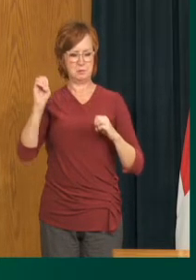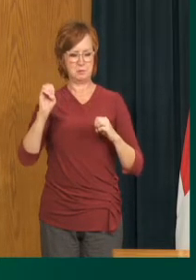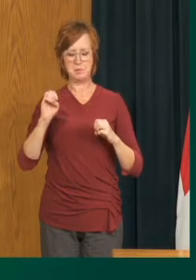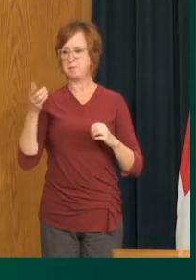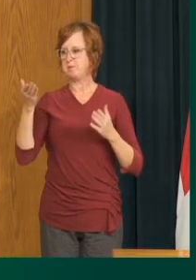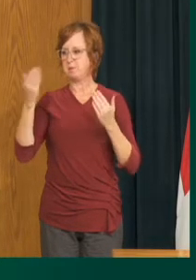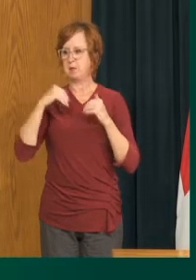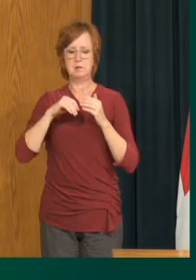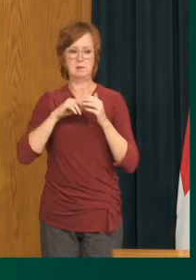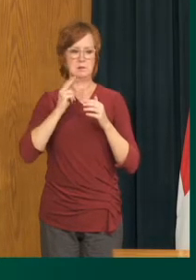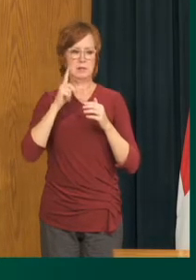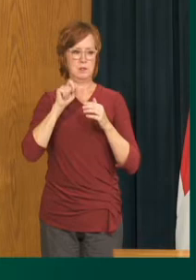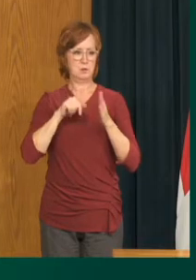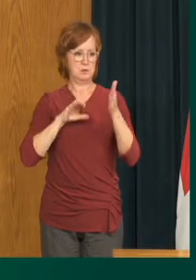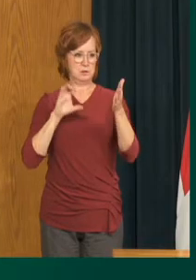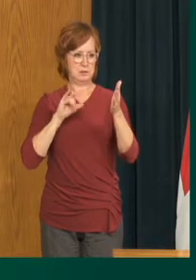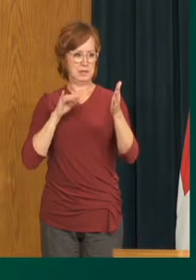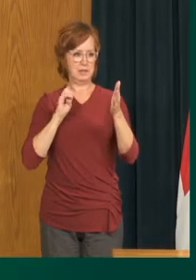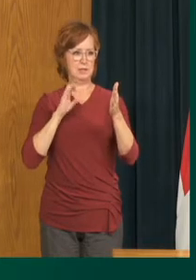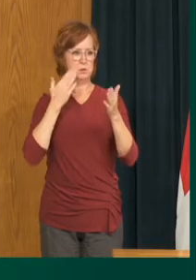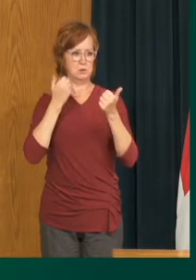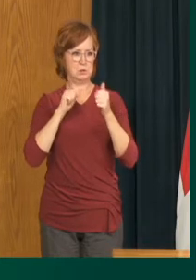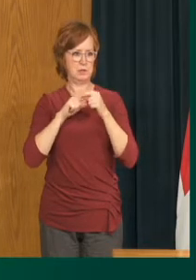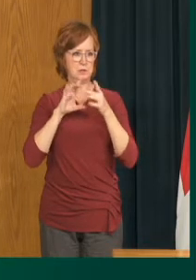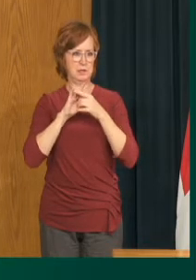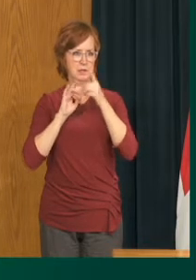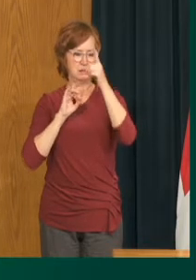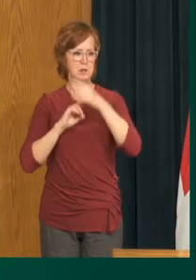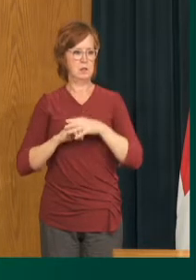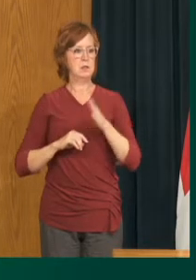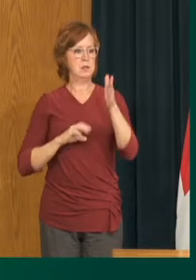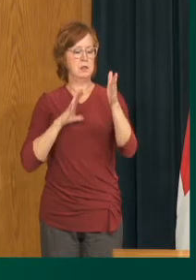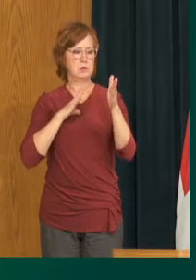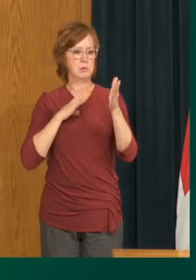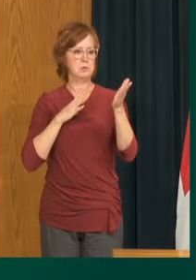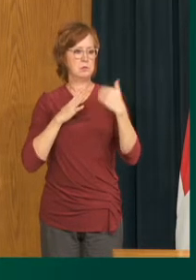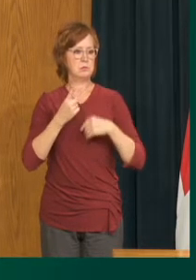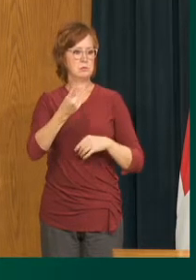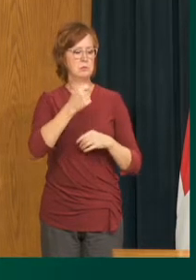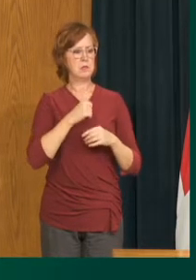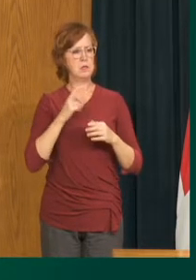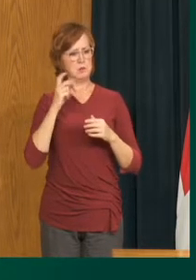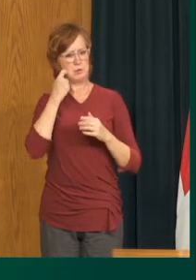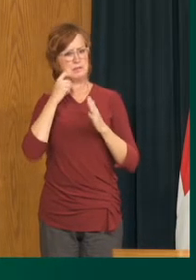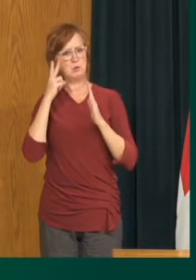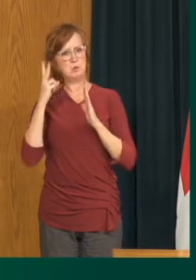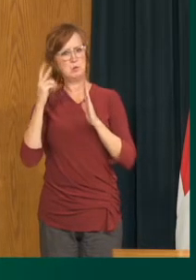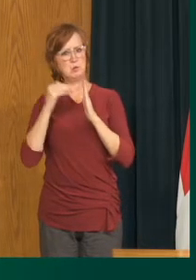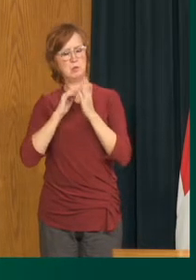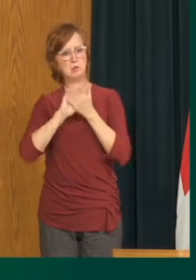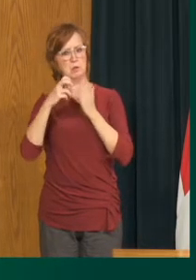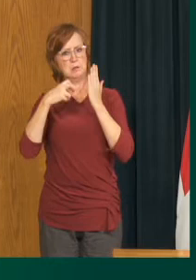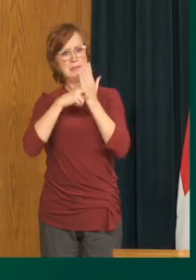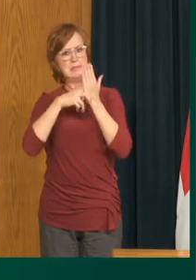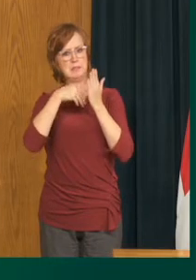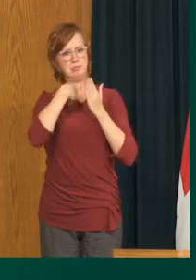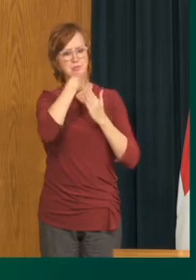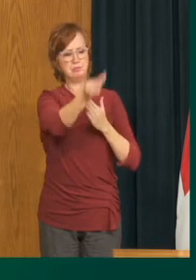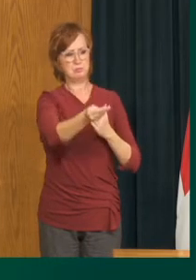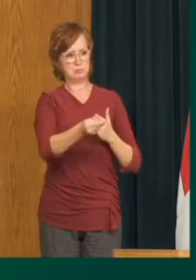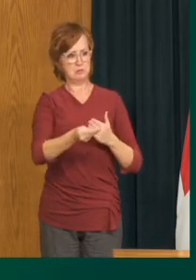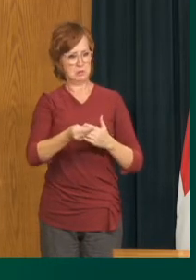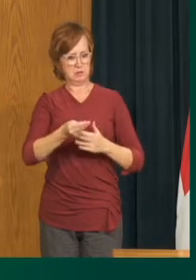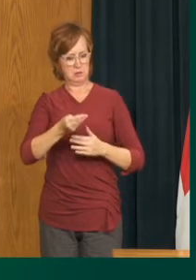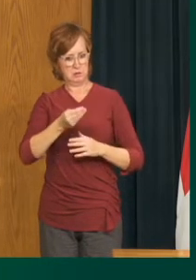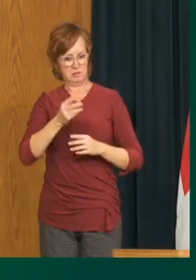We'll go to a follow-up question, Callie, and we'll try to get Scott on the line. And when it comes to the $2,000 fine, are we happy with that